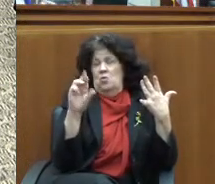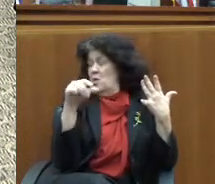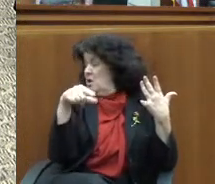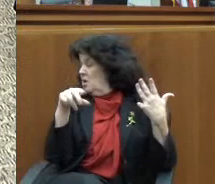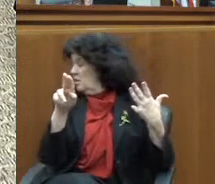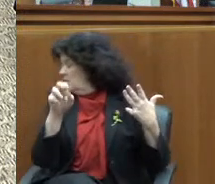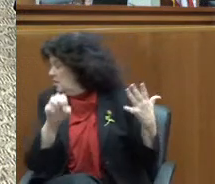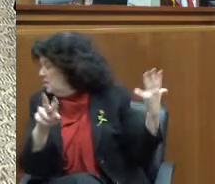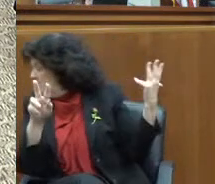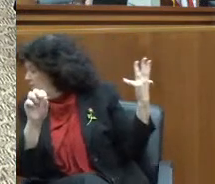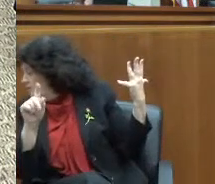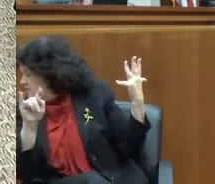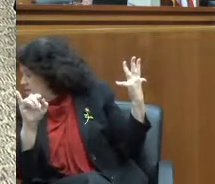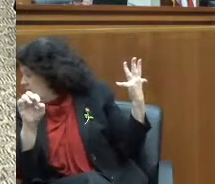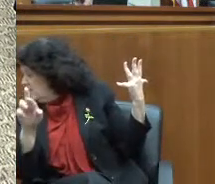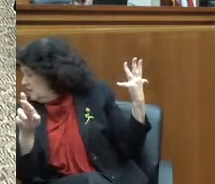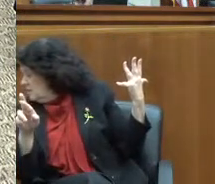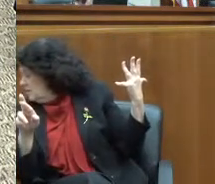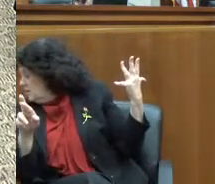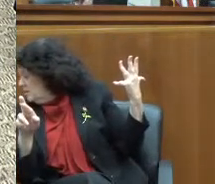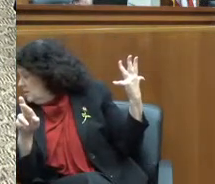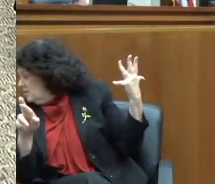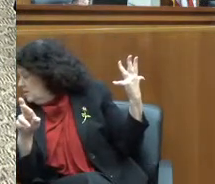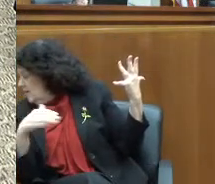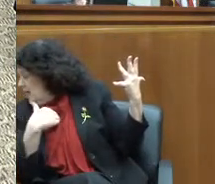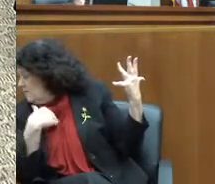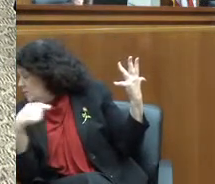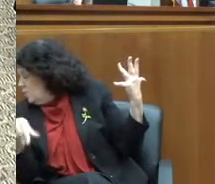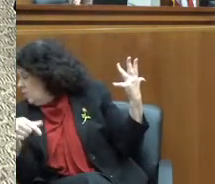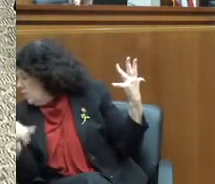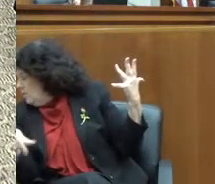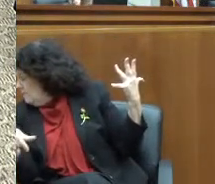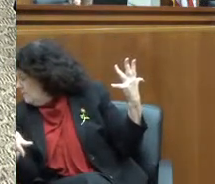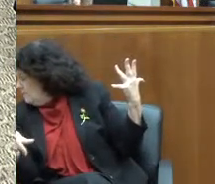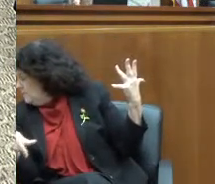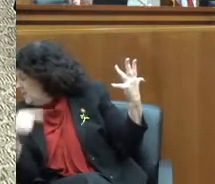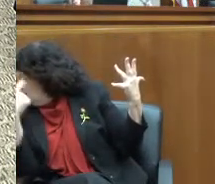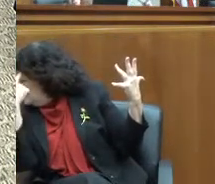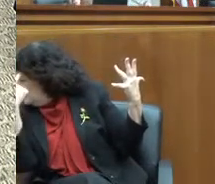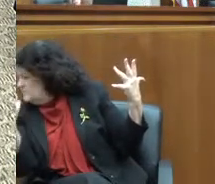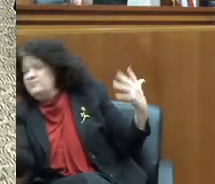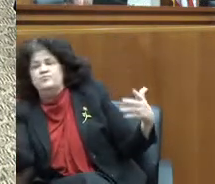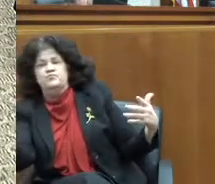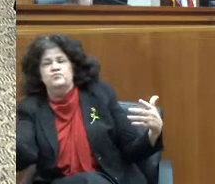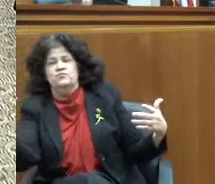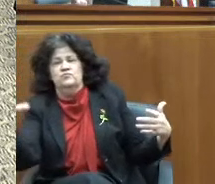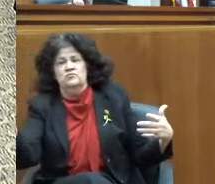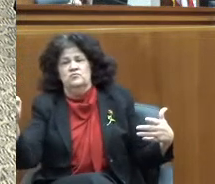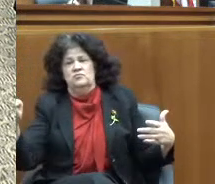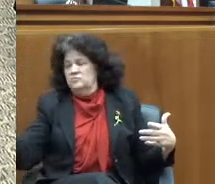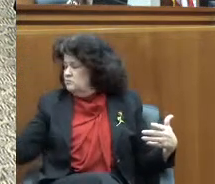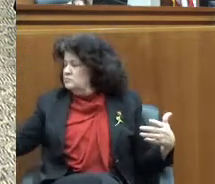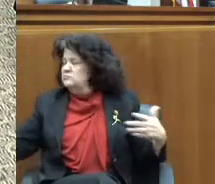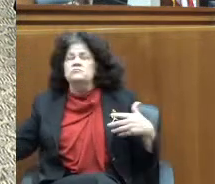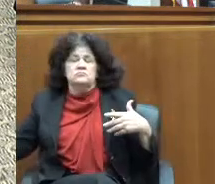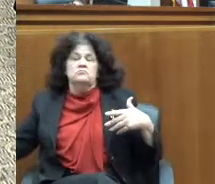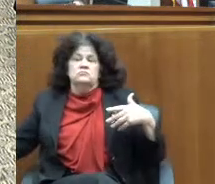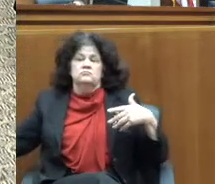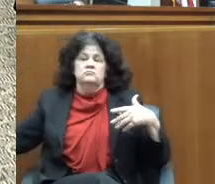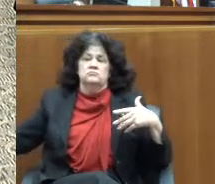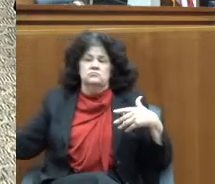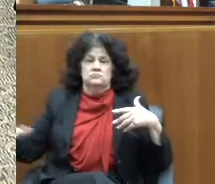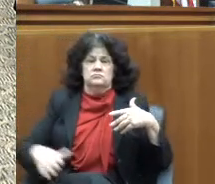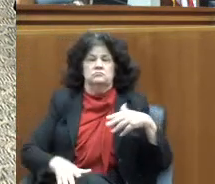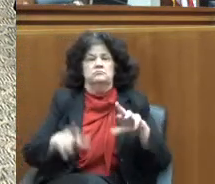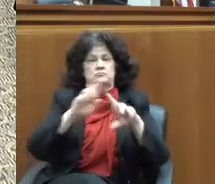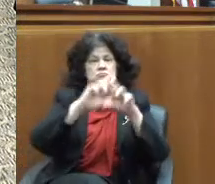Ms. Boucher. Ms. Bonamont. We have a quorum. All right, first item, please. Your consent agenda is ready